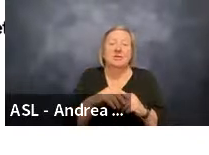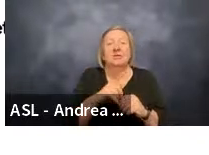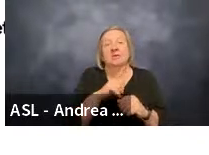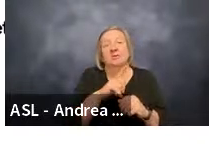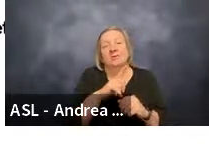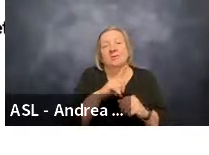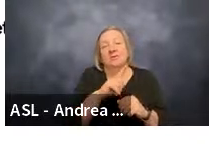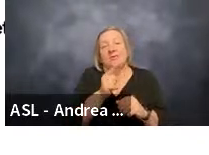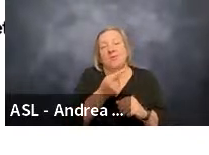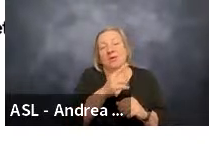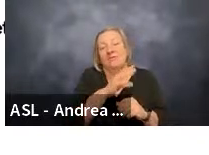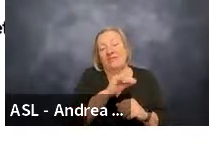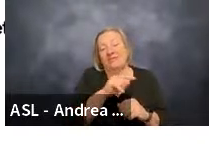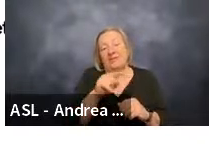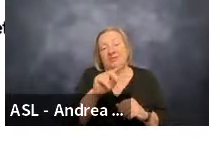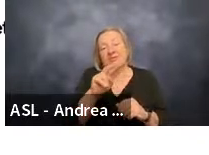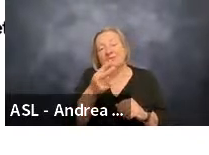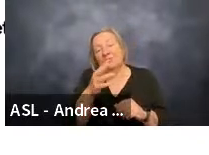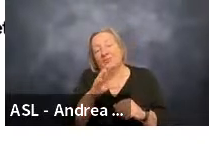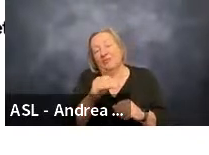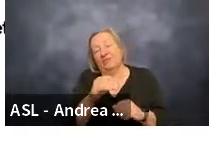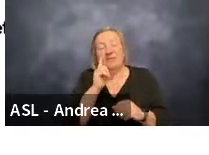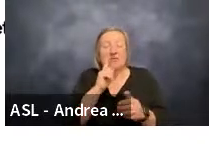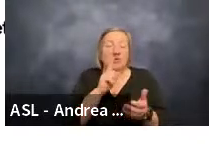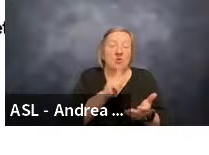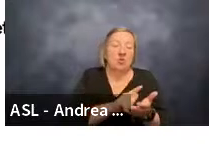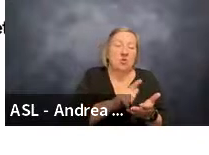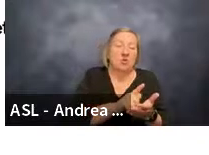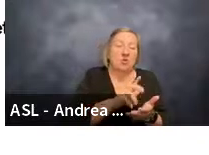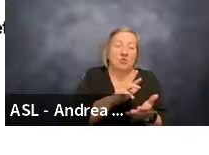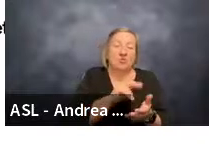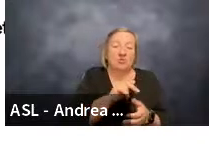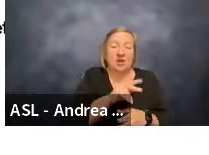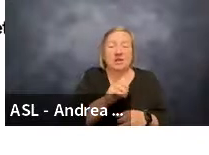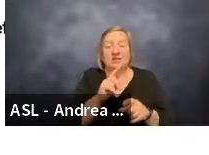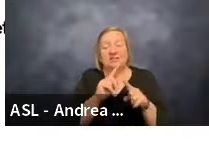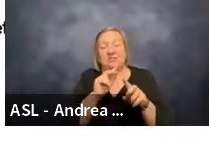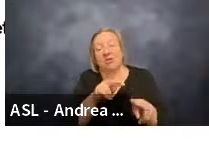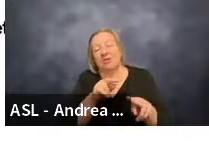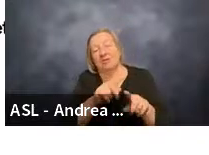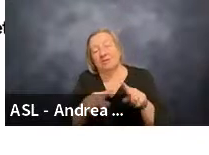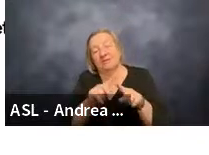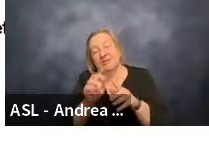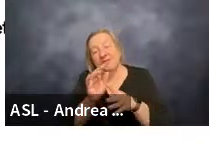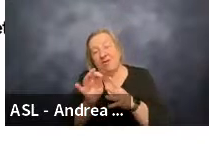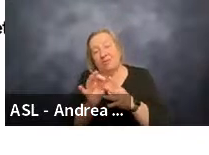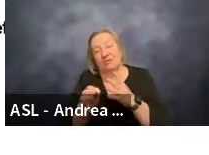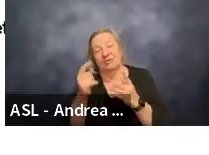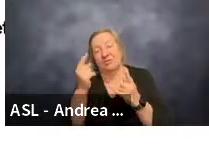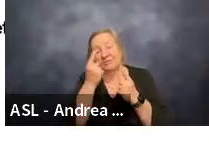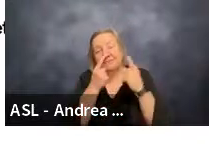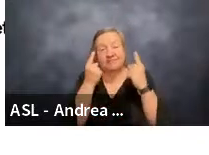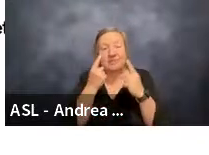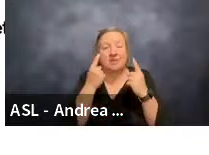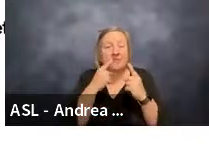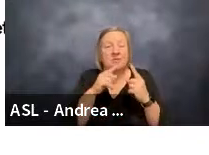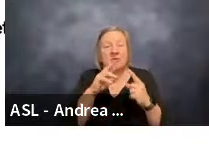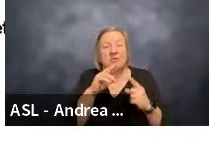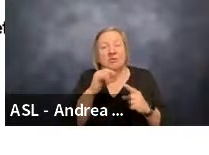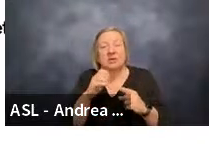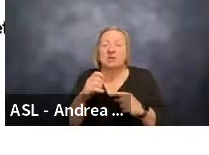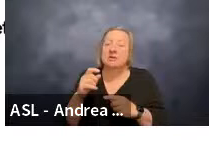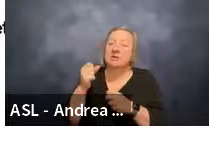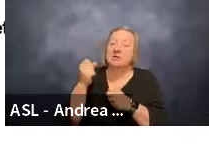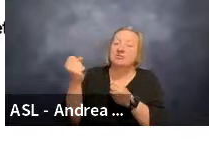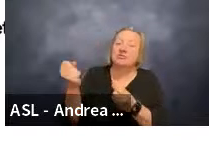to 250 range on the low end. Again, looking at different options, but that's some consideration for having driven 4